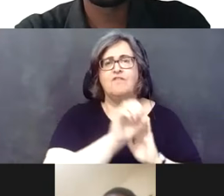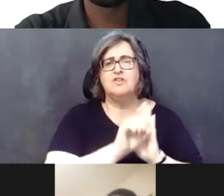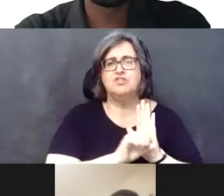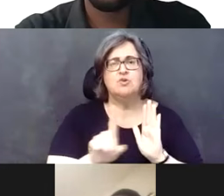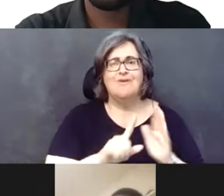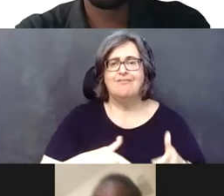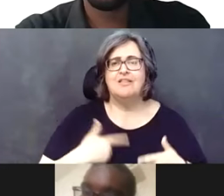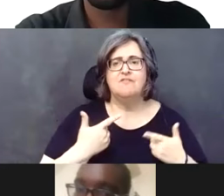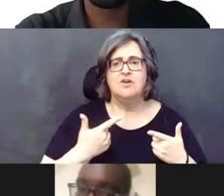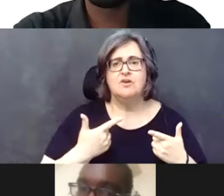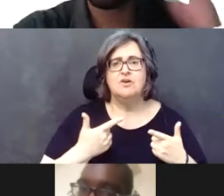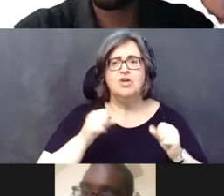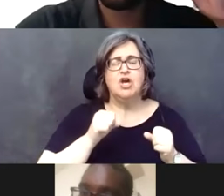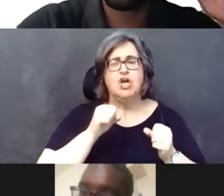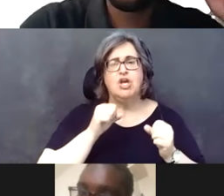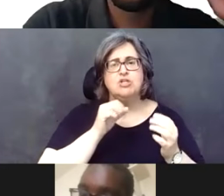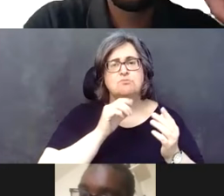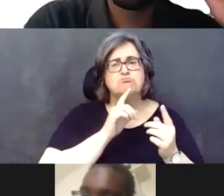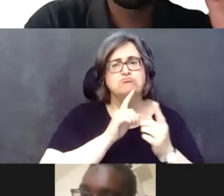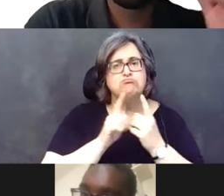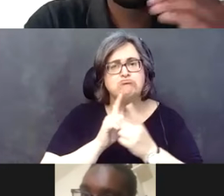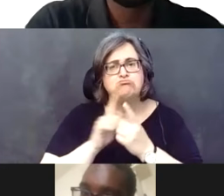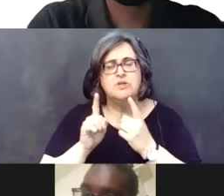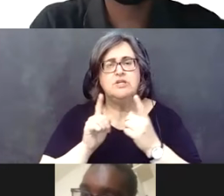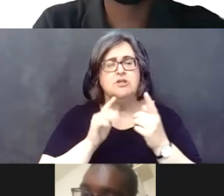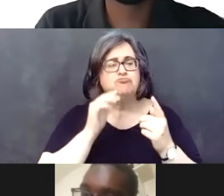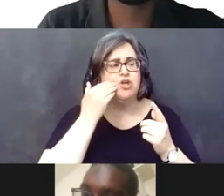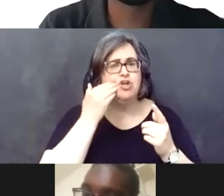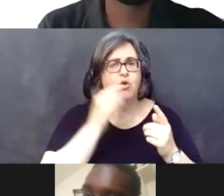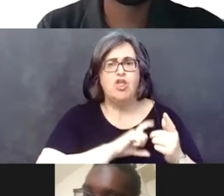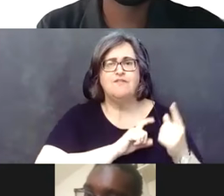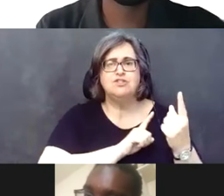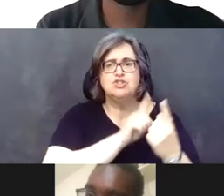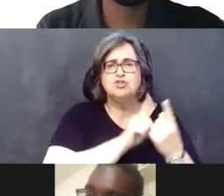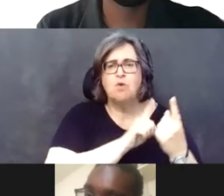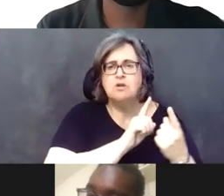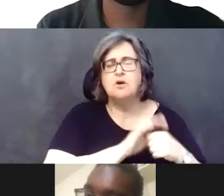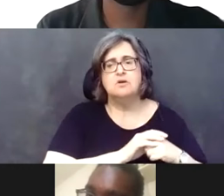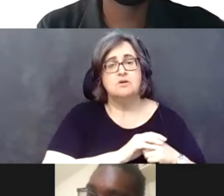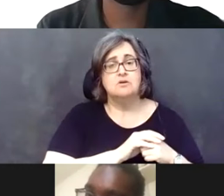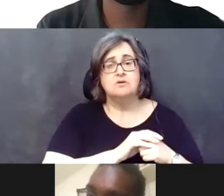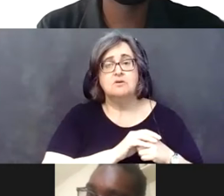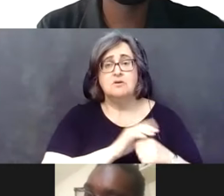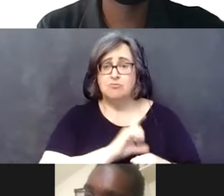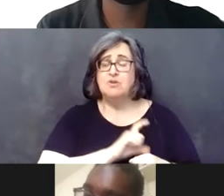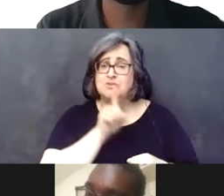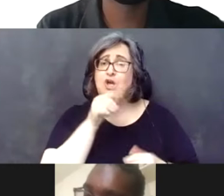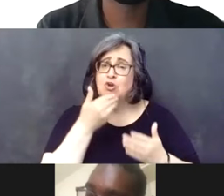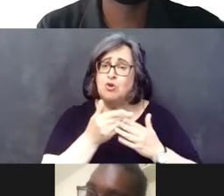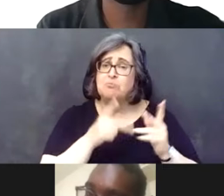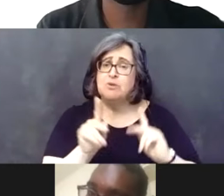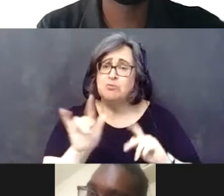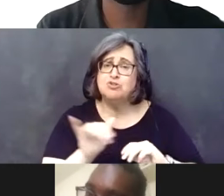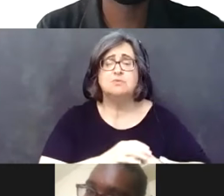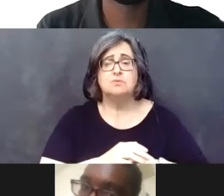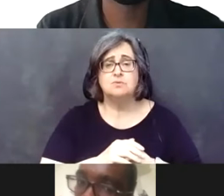live and get to know them one-on-one. Because police officers are good people too, and